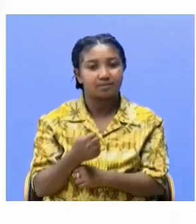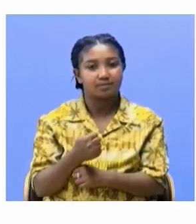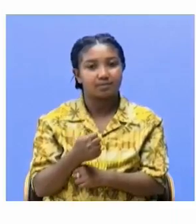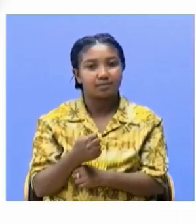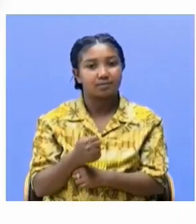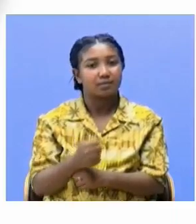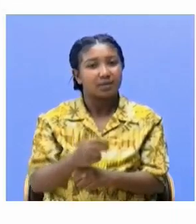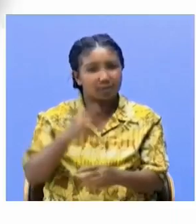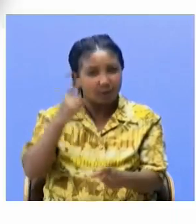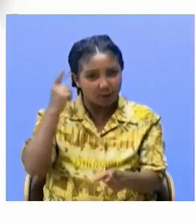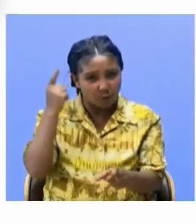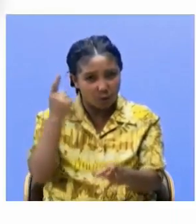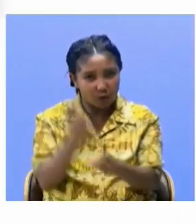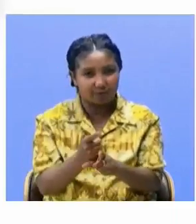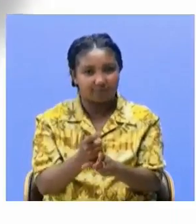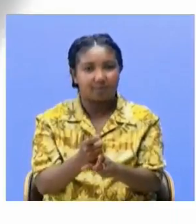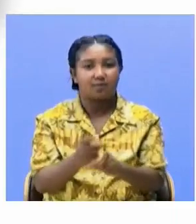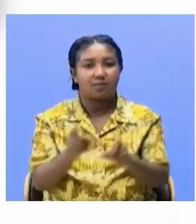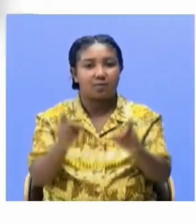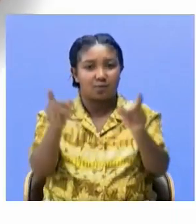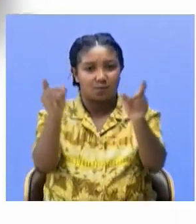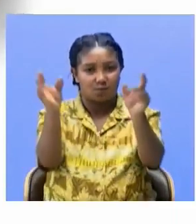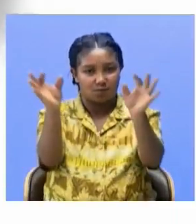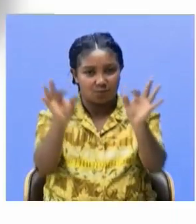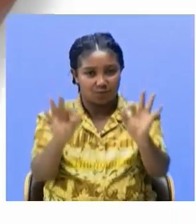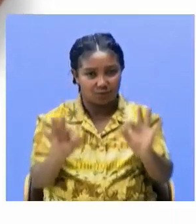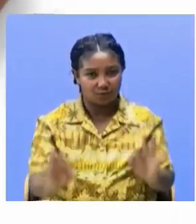the correct form